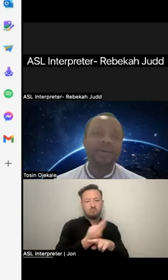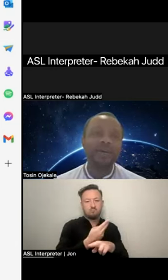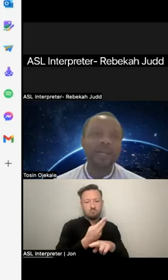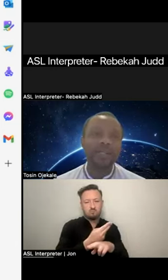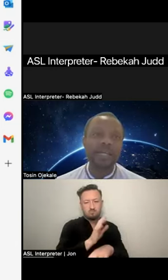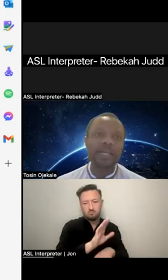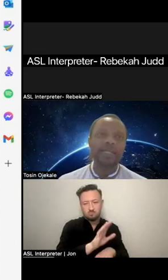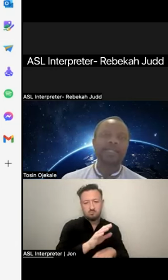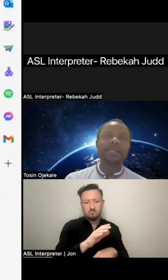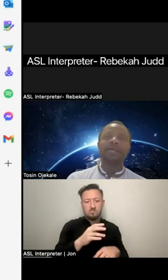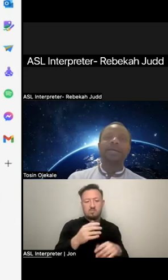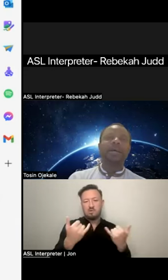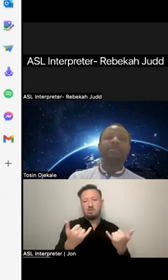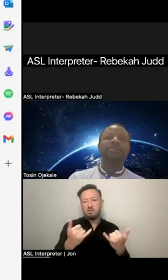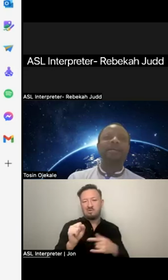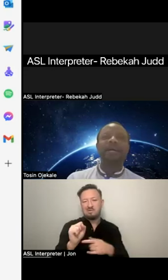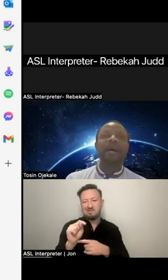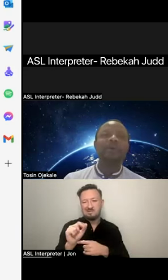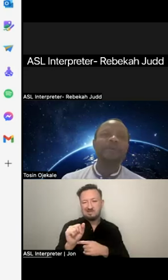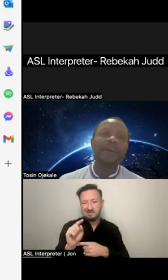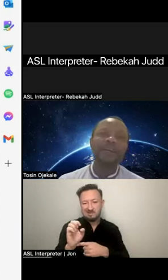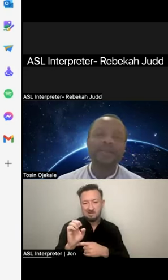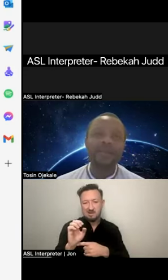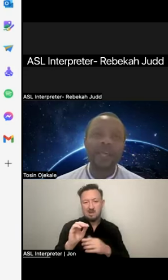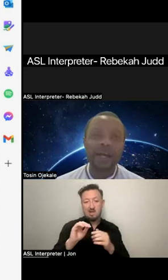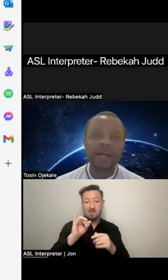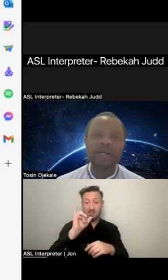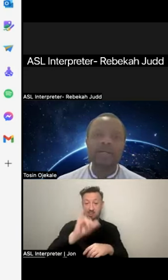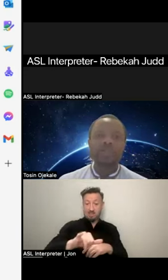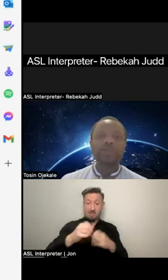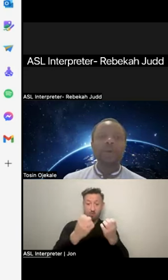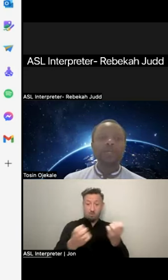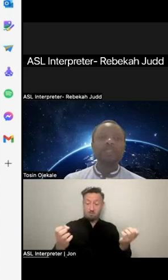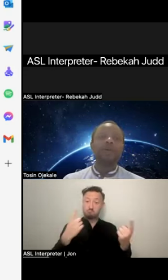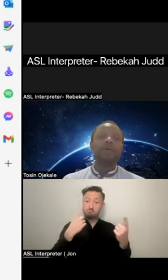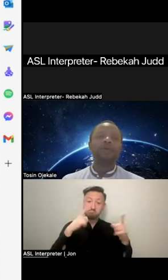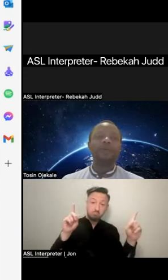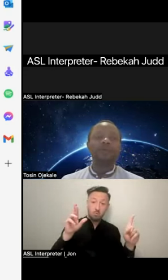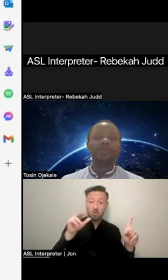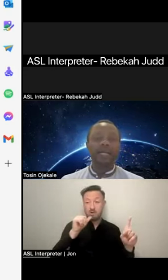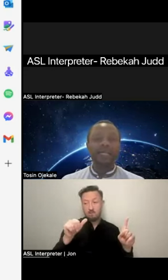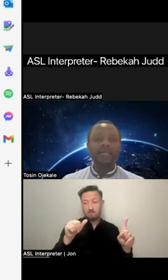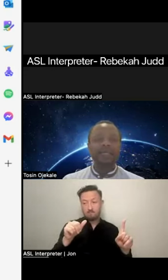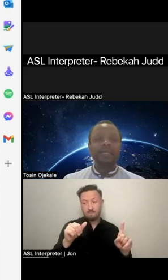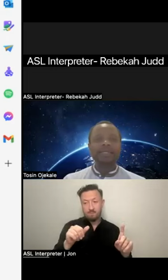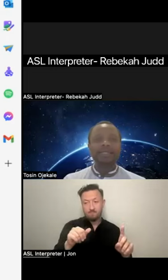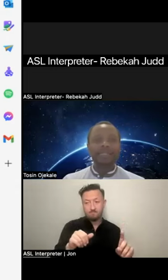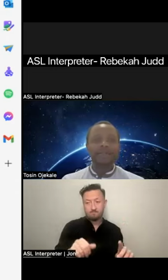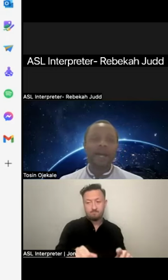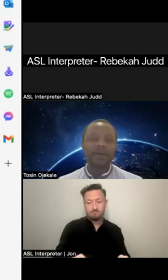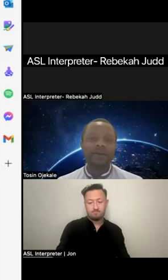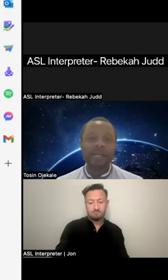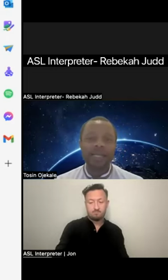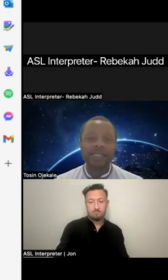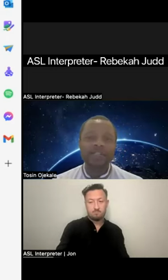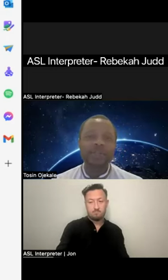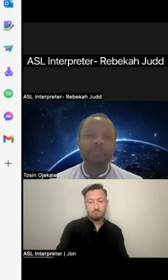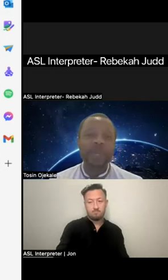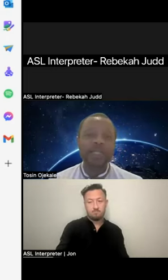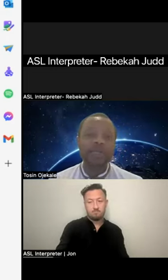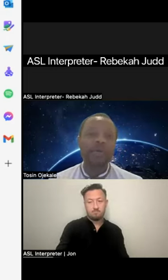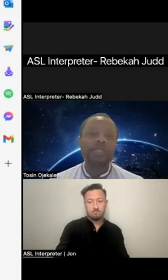their current state, and how effective they are. So they audit all of those and they certify